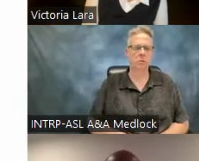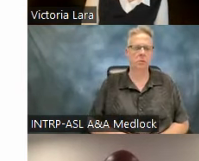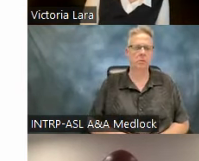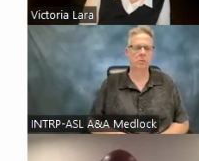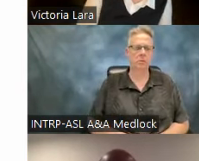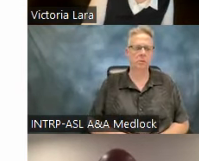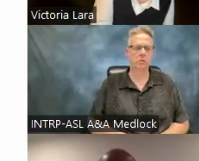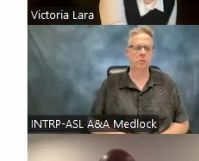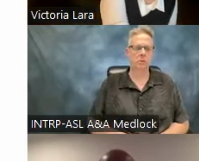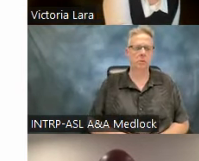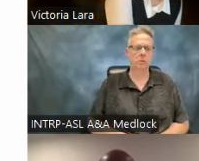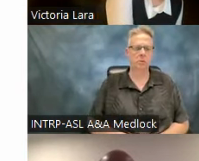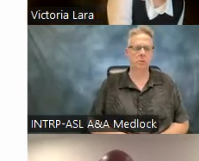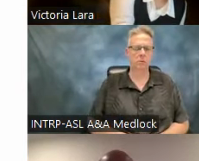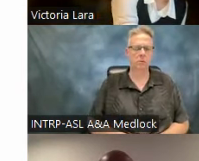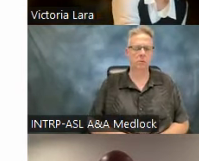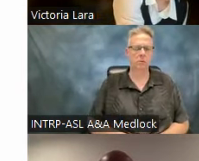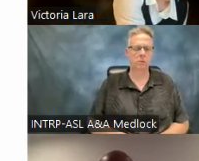it separately.